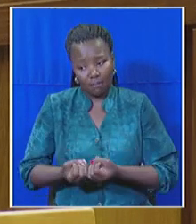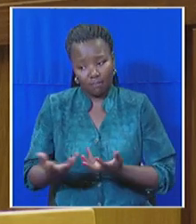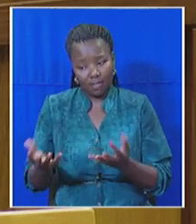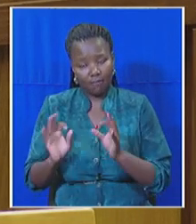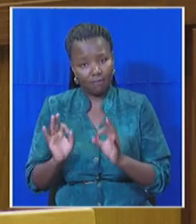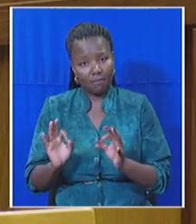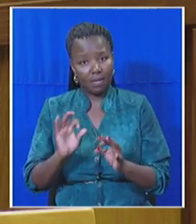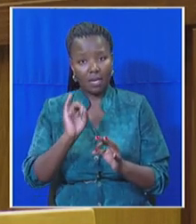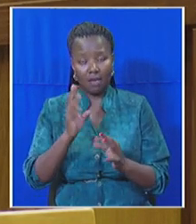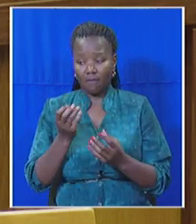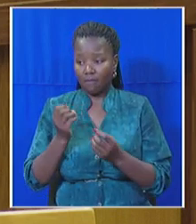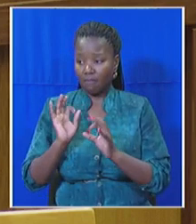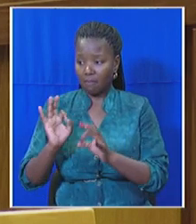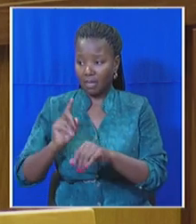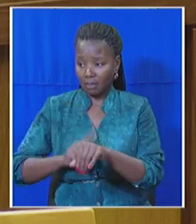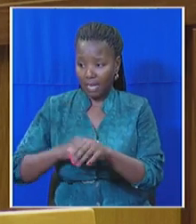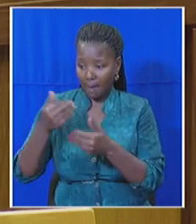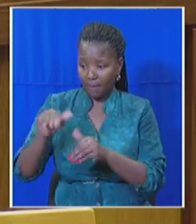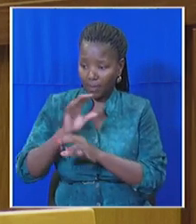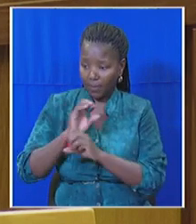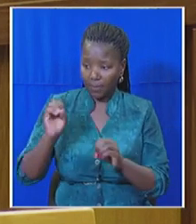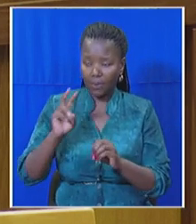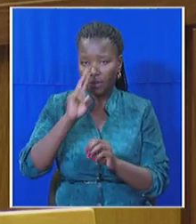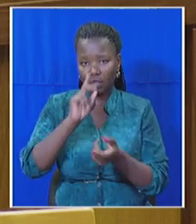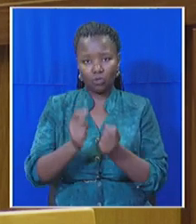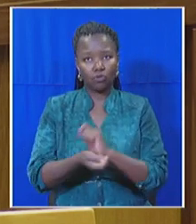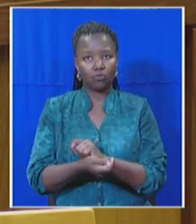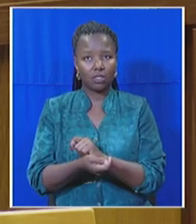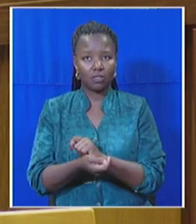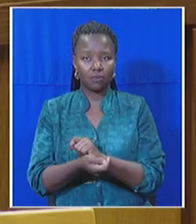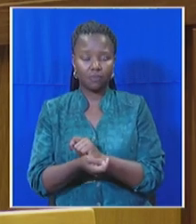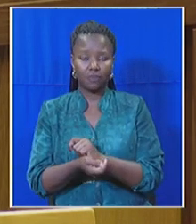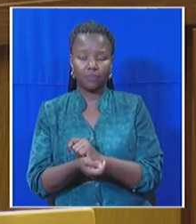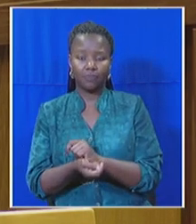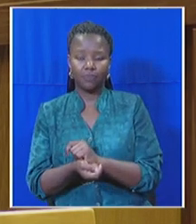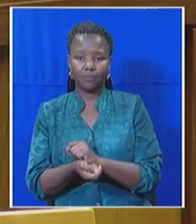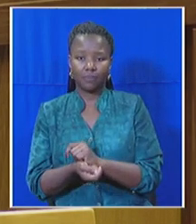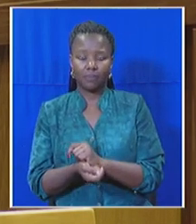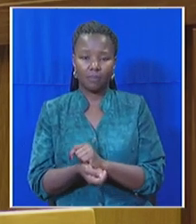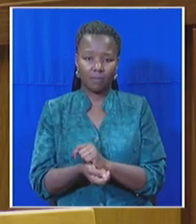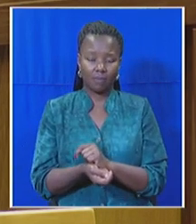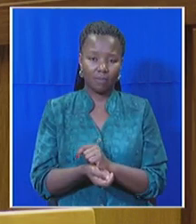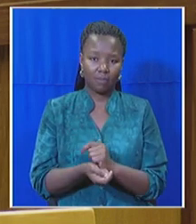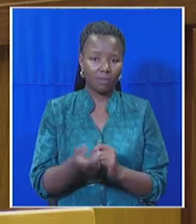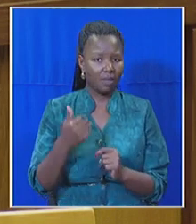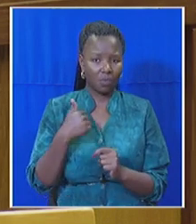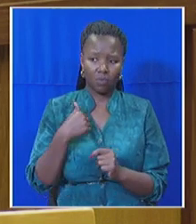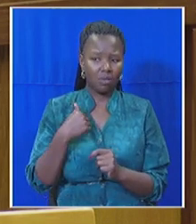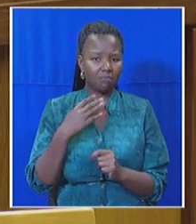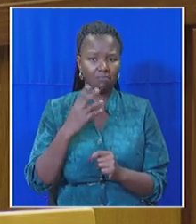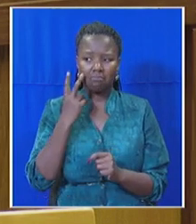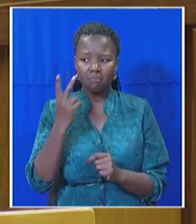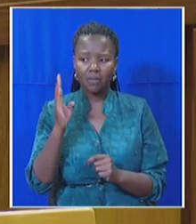not arrive on time, this must be rectified. We hear no development on